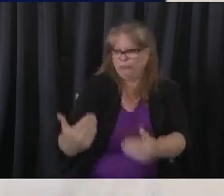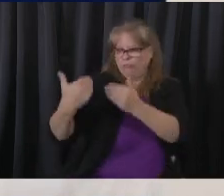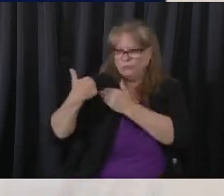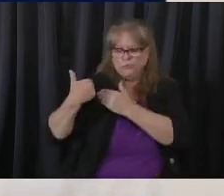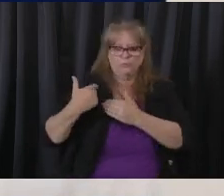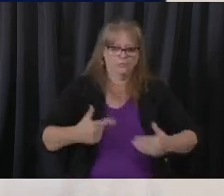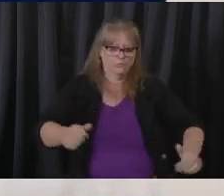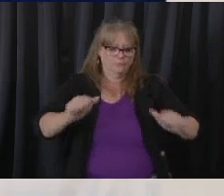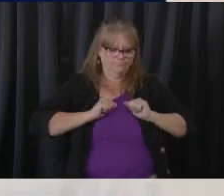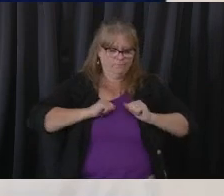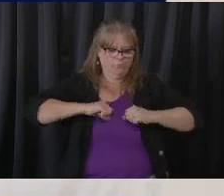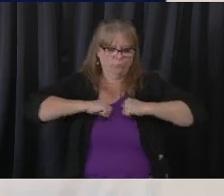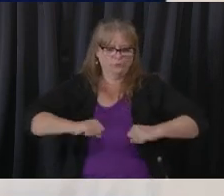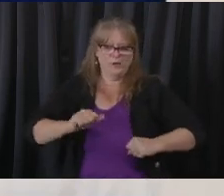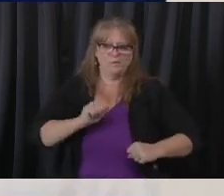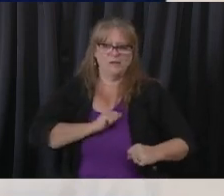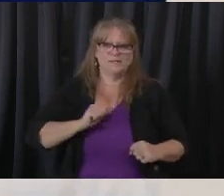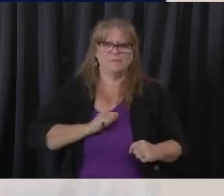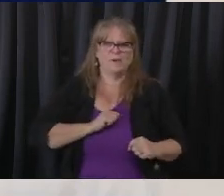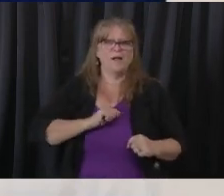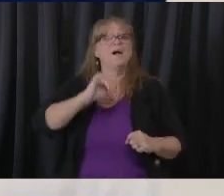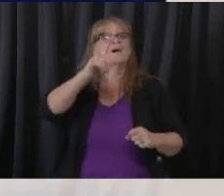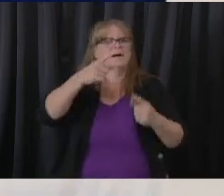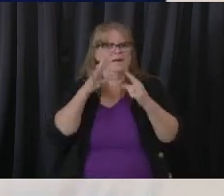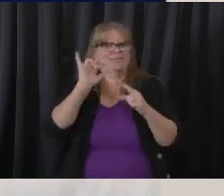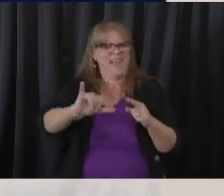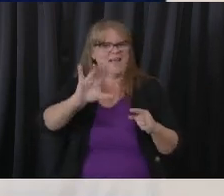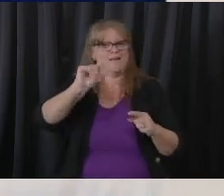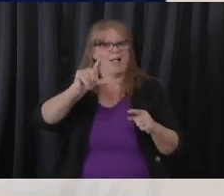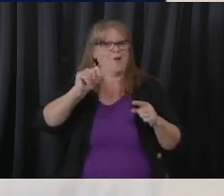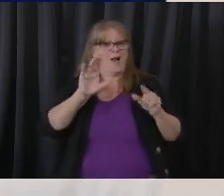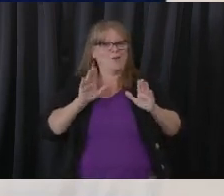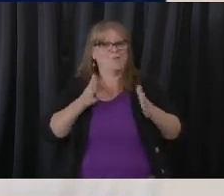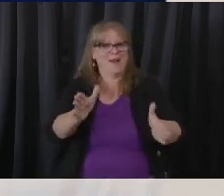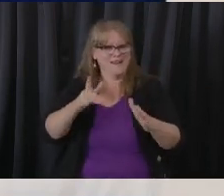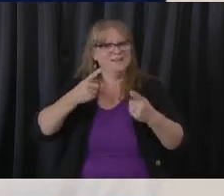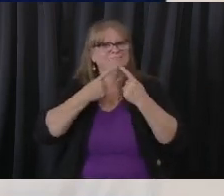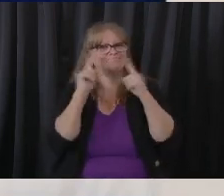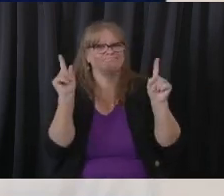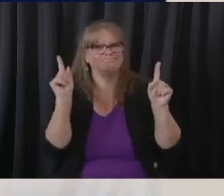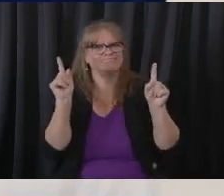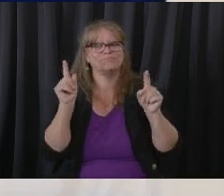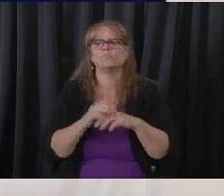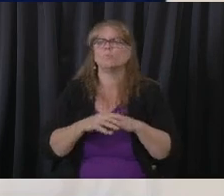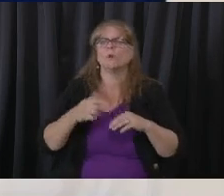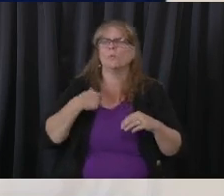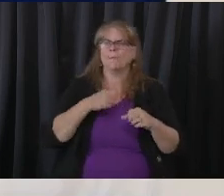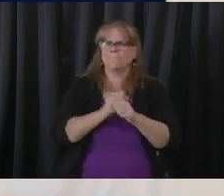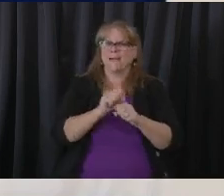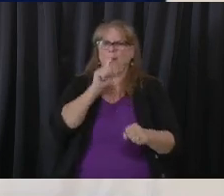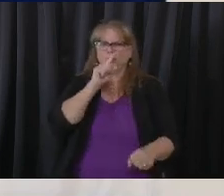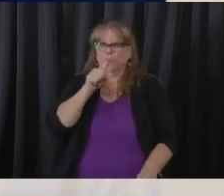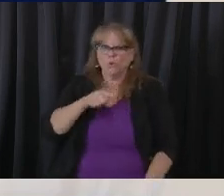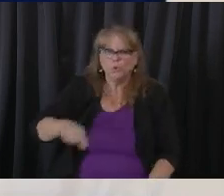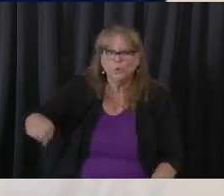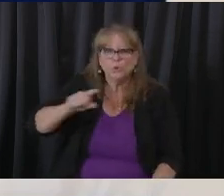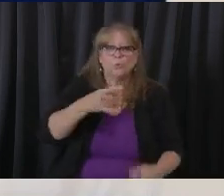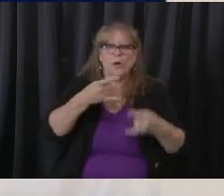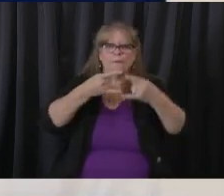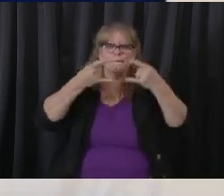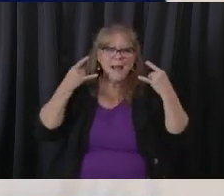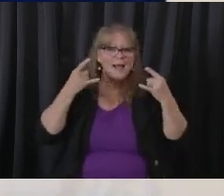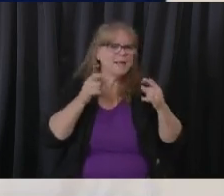buck politics, to make sure that mass and social distancing are not at all political. They're